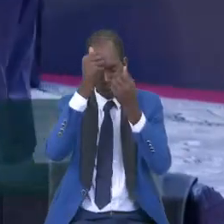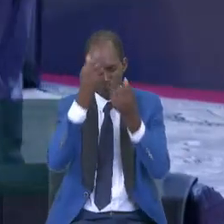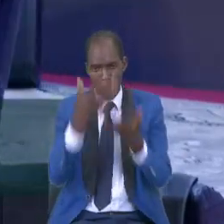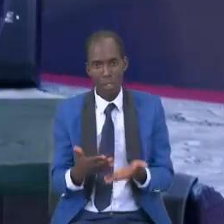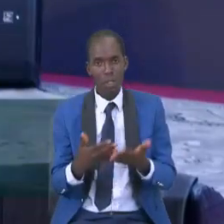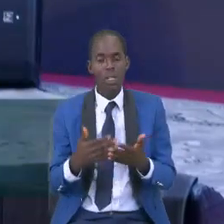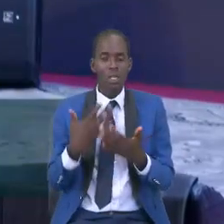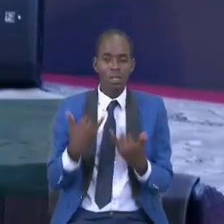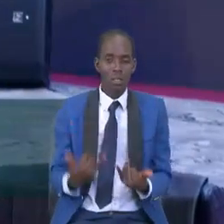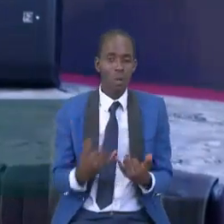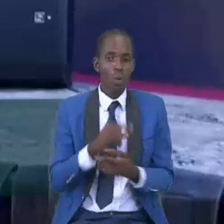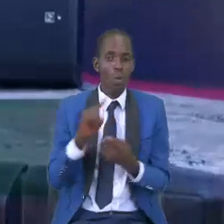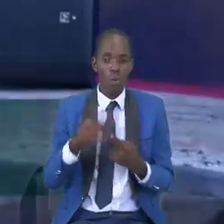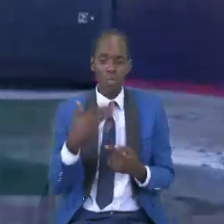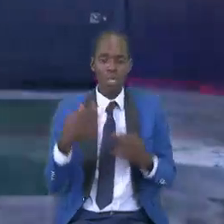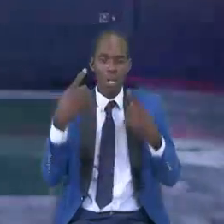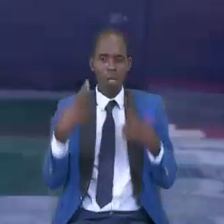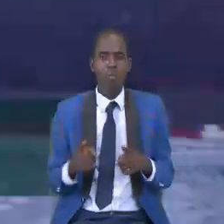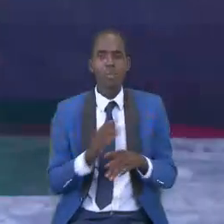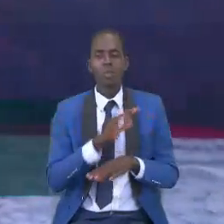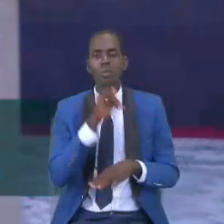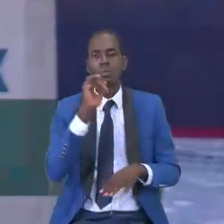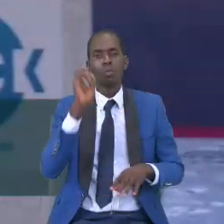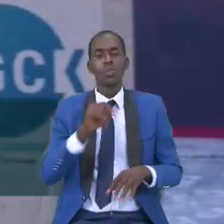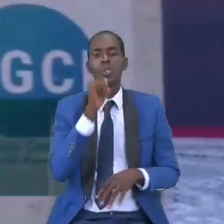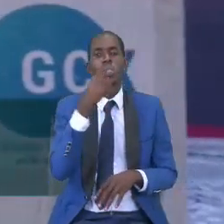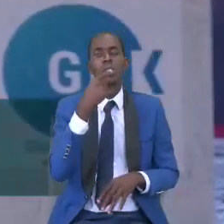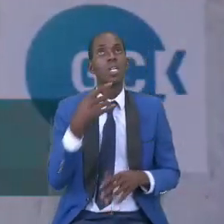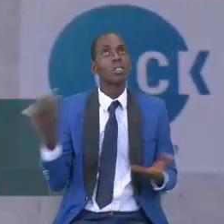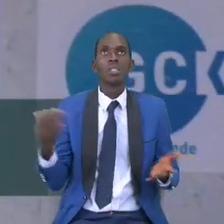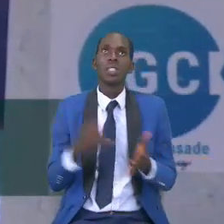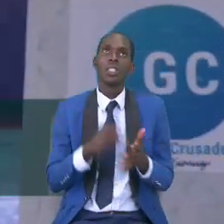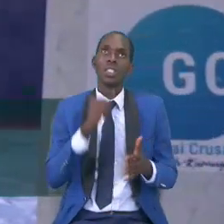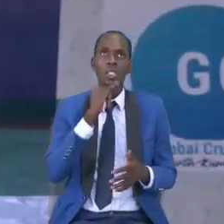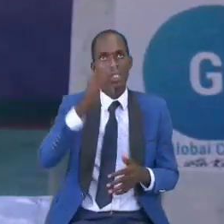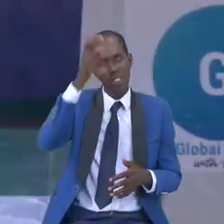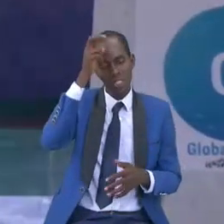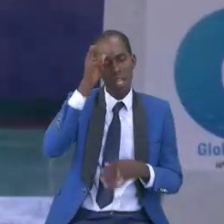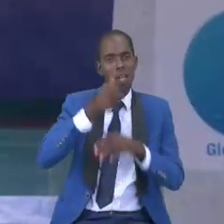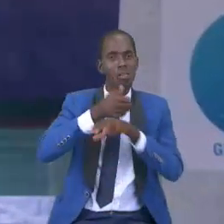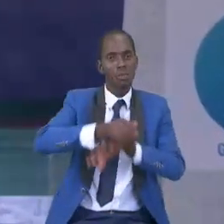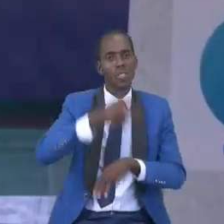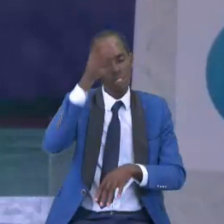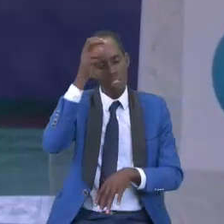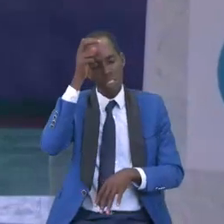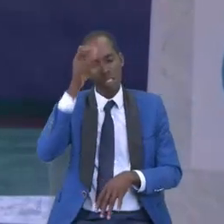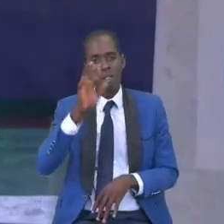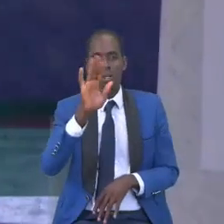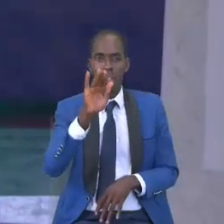things happen, it should not just glibly say, it is Satan, it is Satan. Come on, look at this.